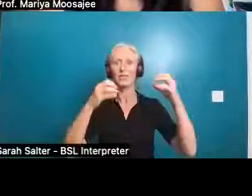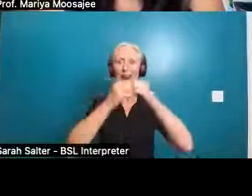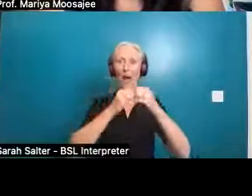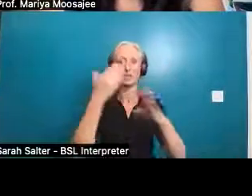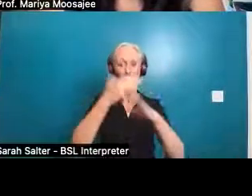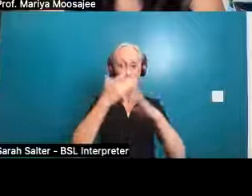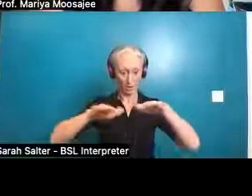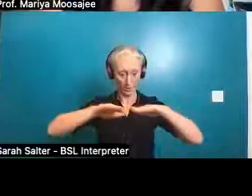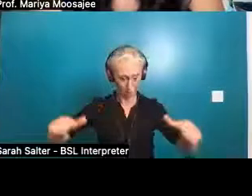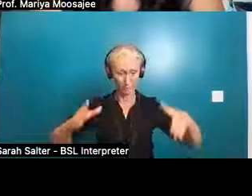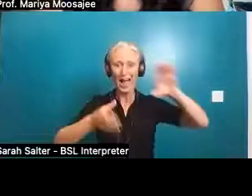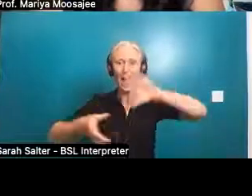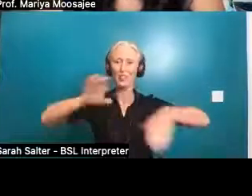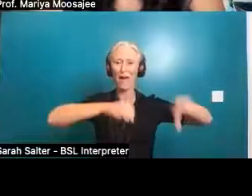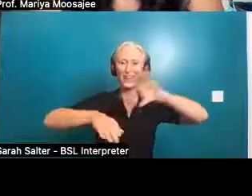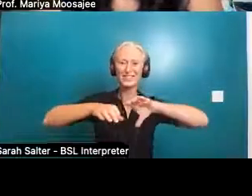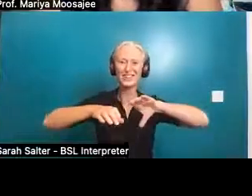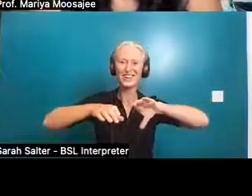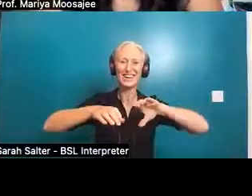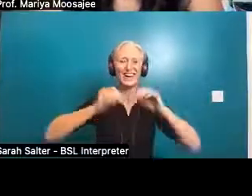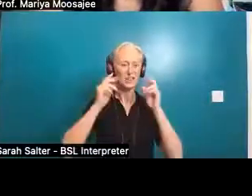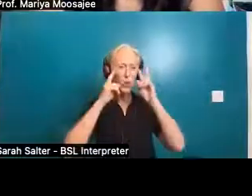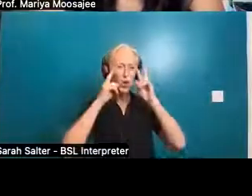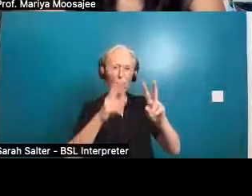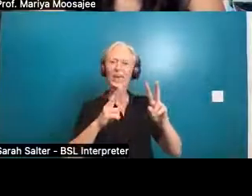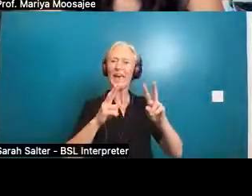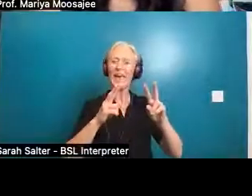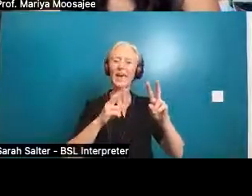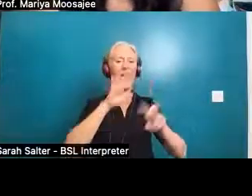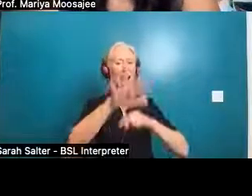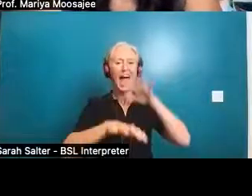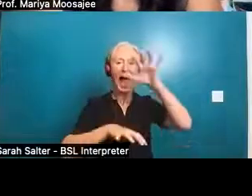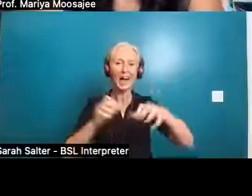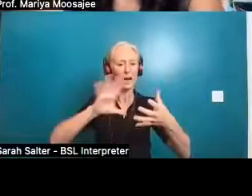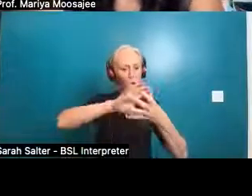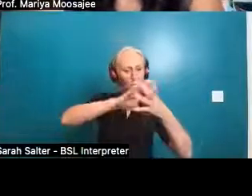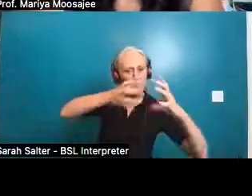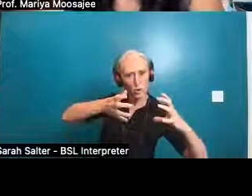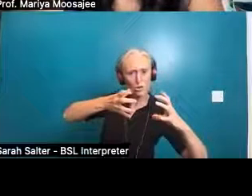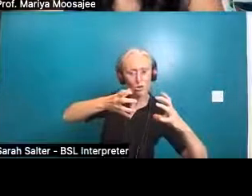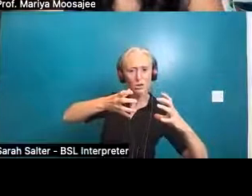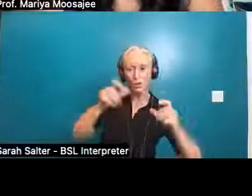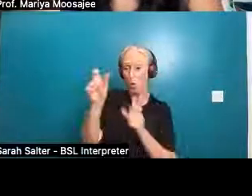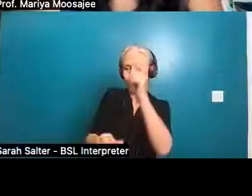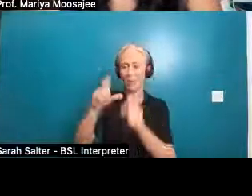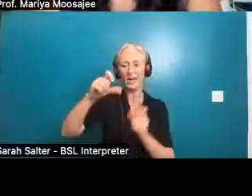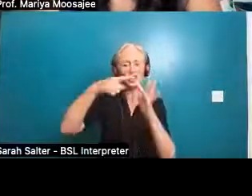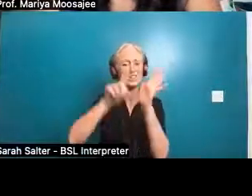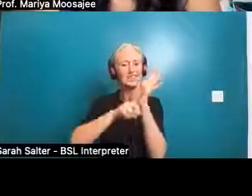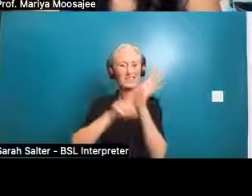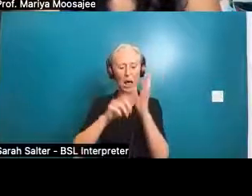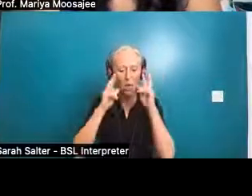my lab at UCL, how we're working on animal models or patient cells to develop treatments. So